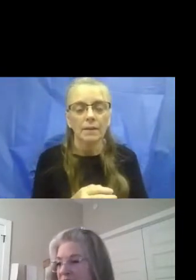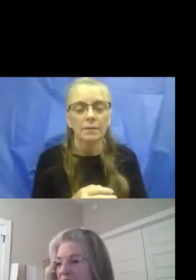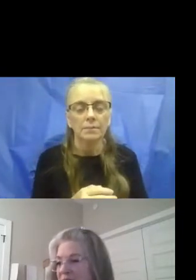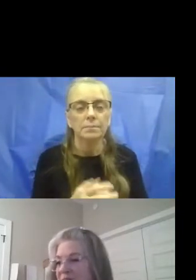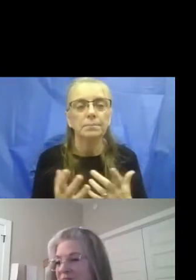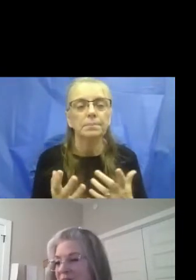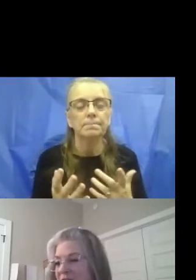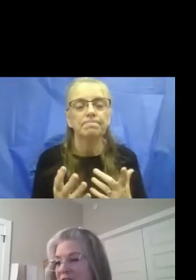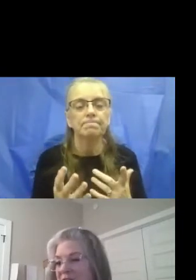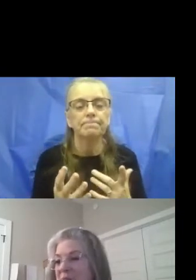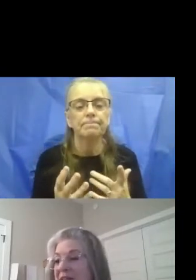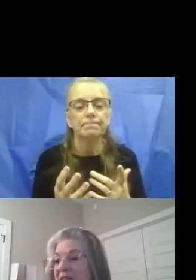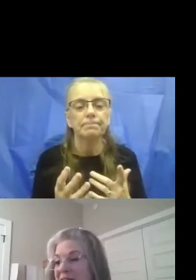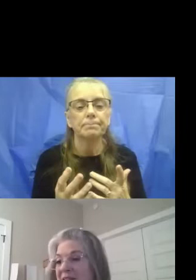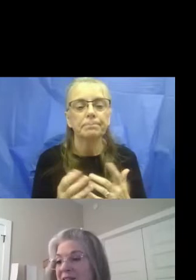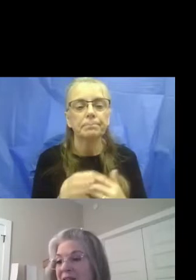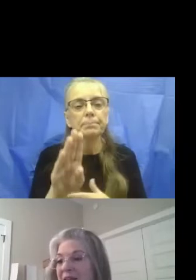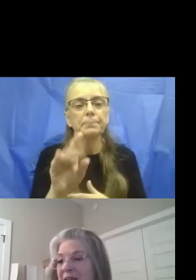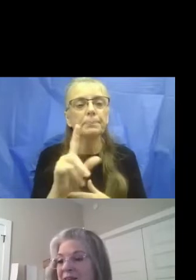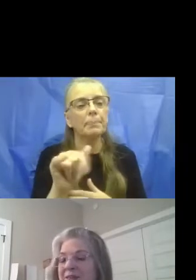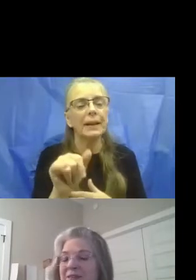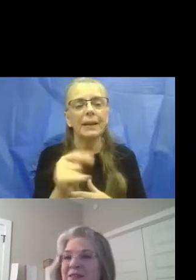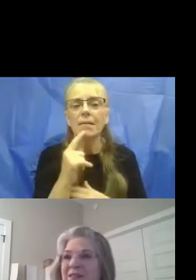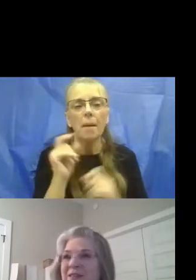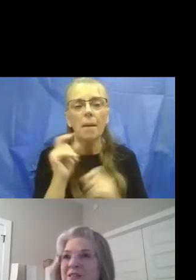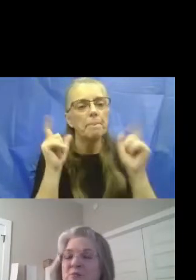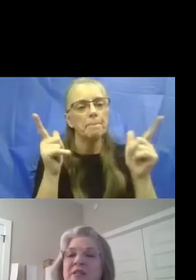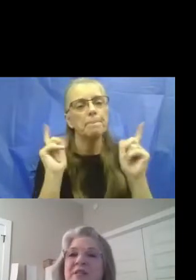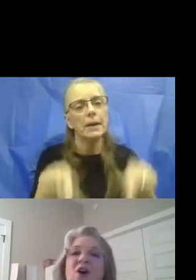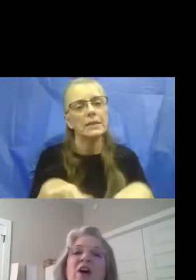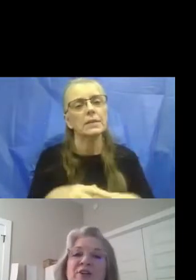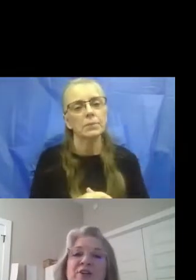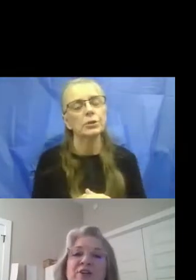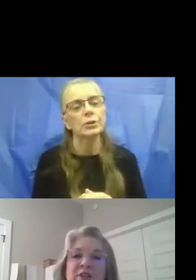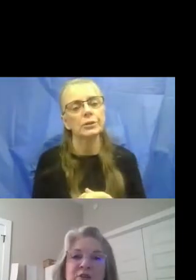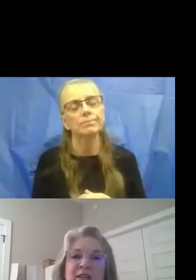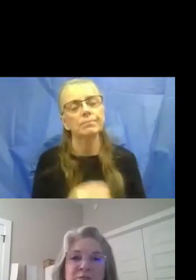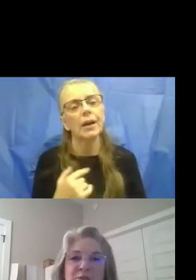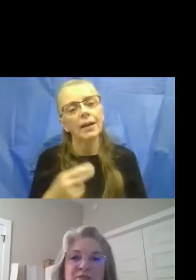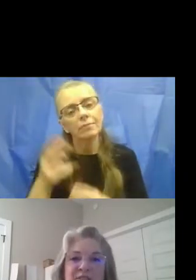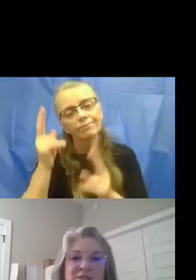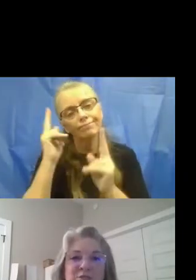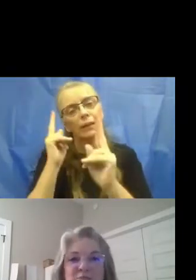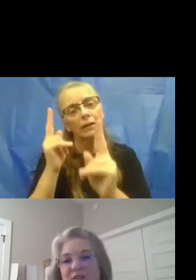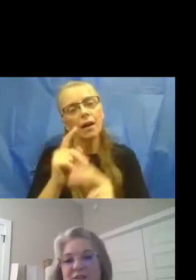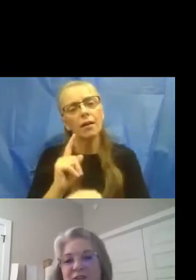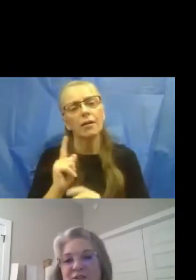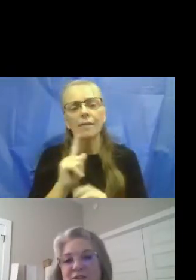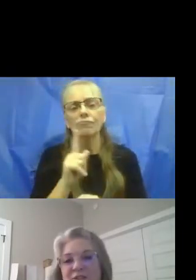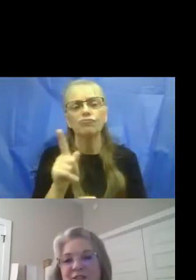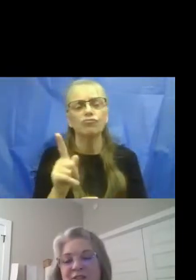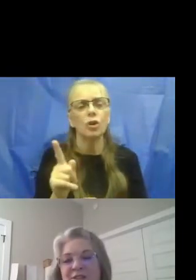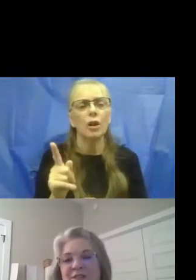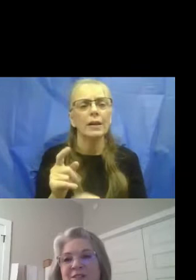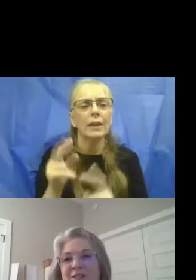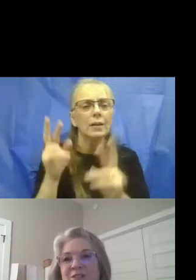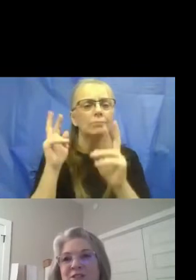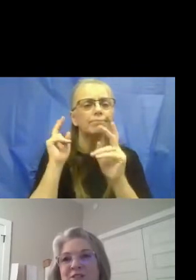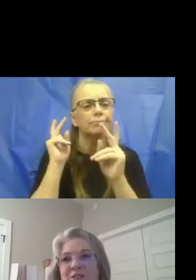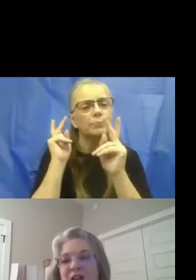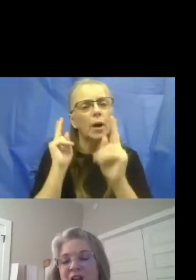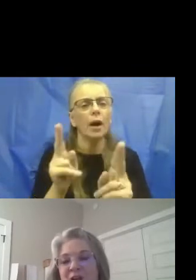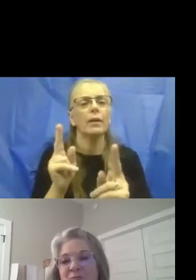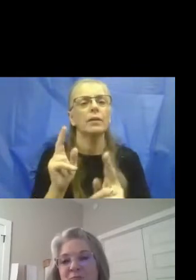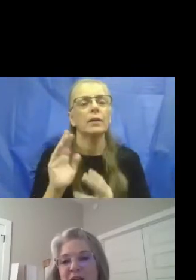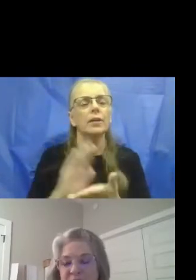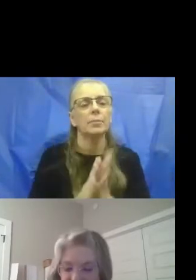she's just amazing. And it's been an honor, a great privilege to be her nurse.